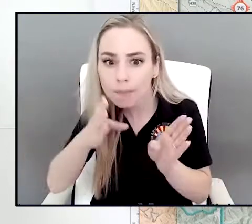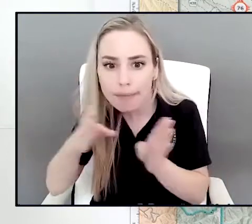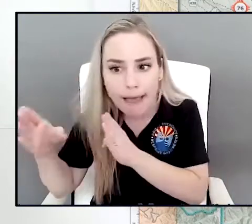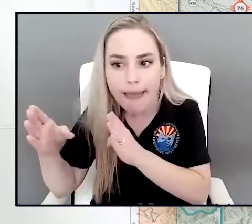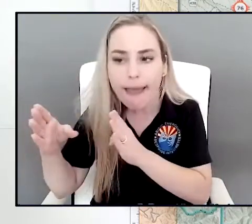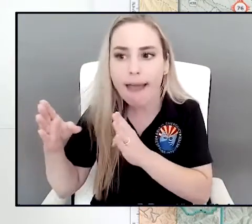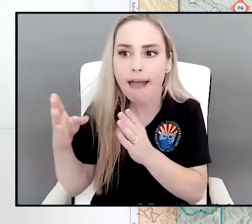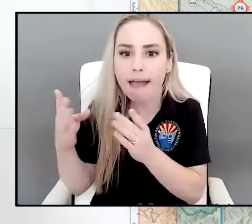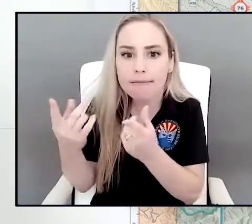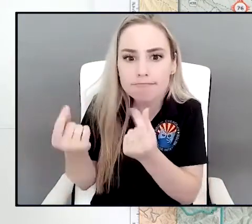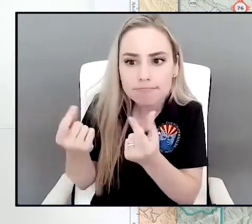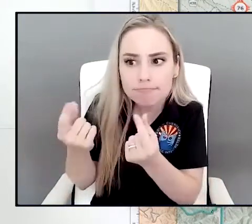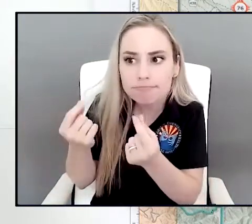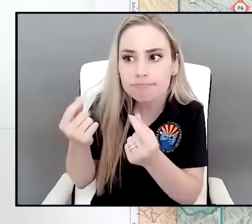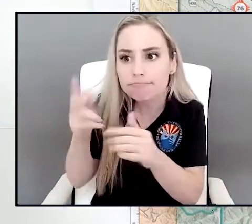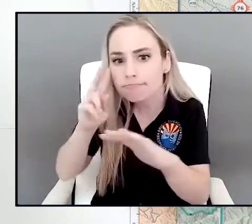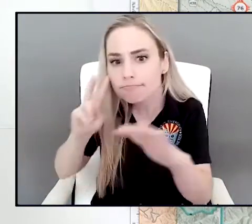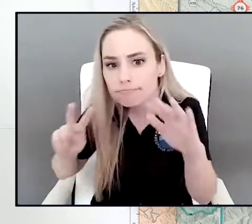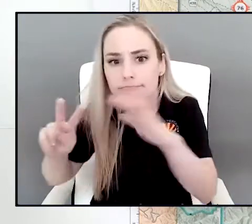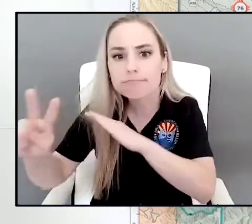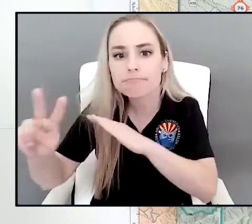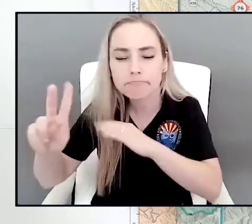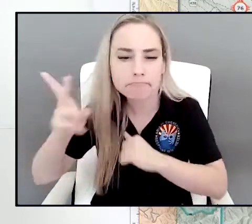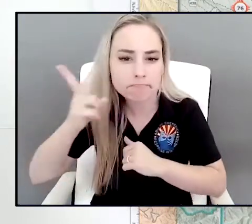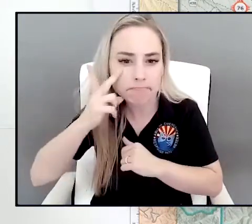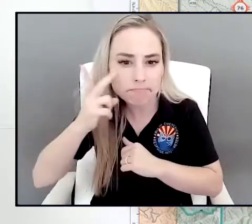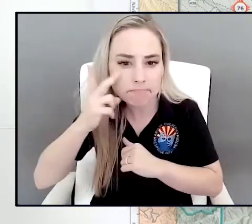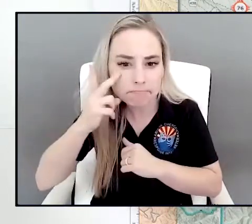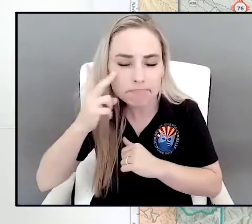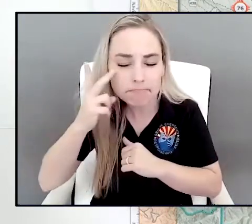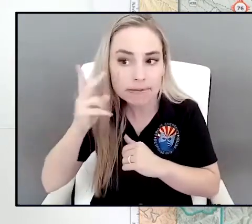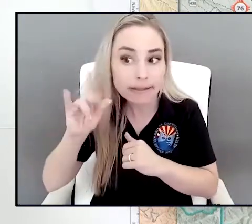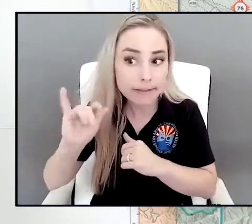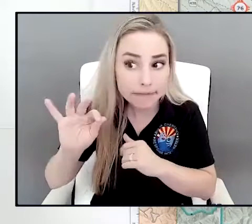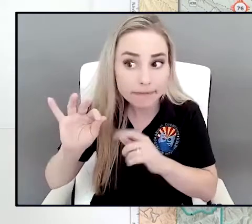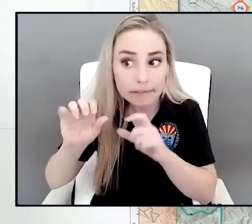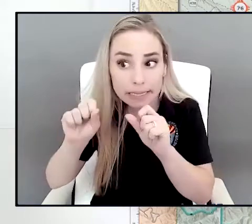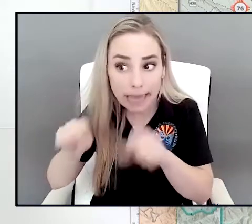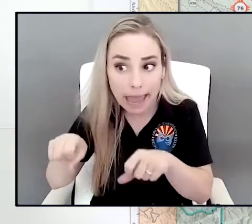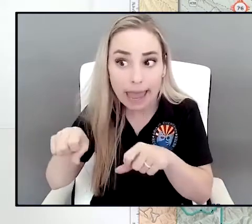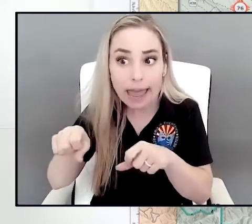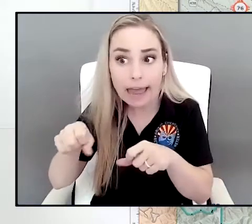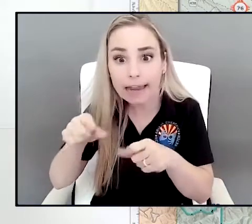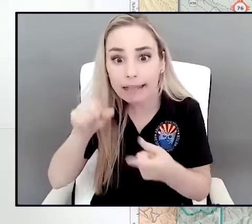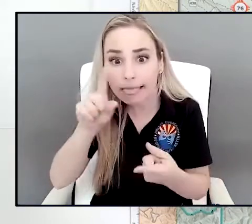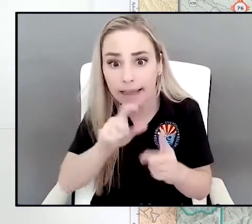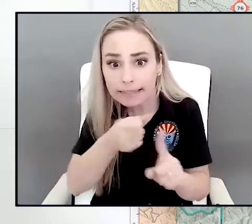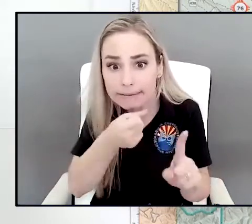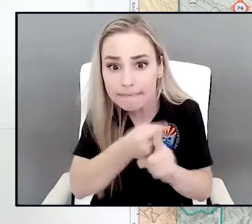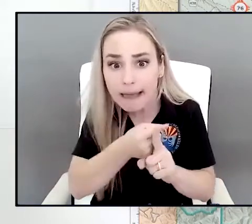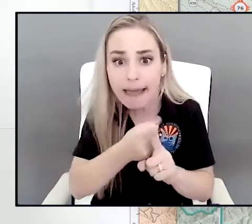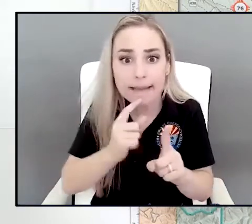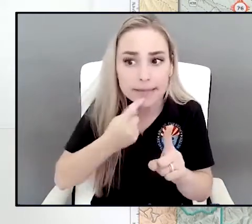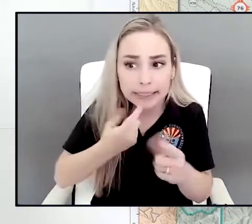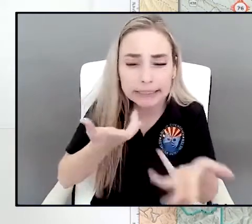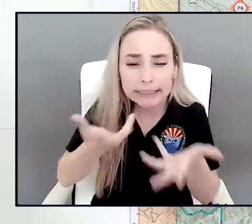we're going to start looking at that and maybe being able to make that less impactful for